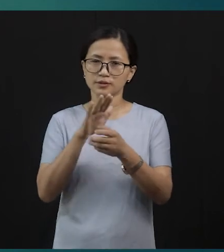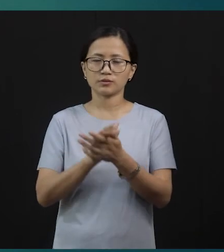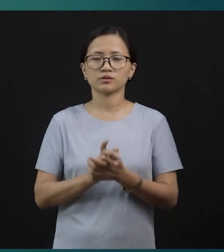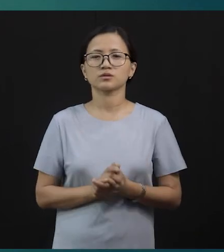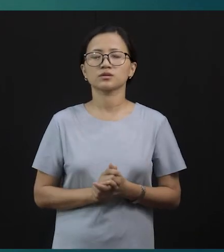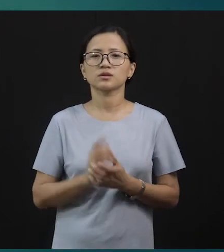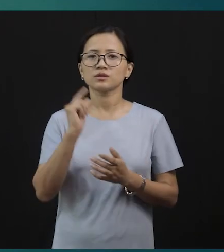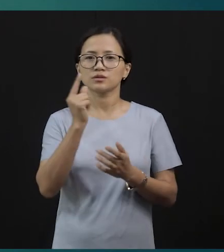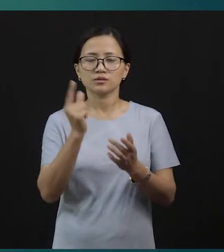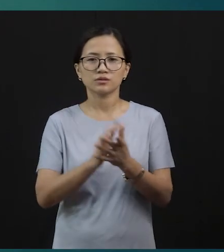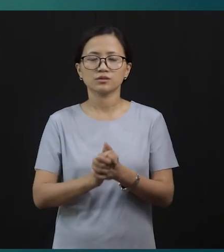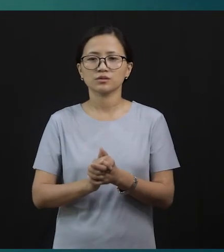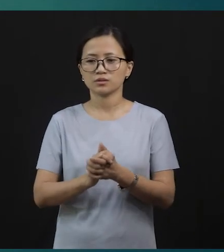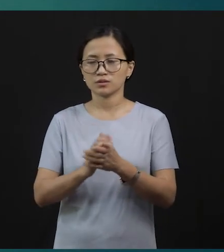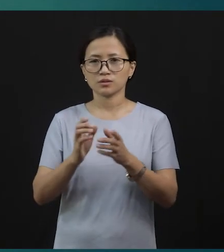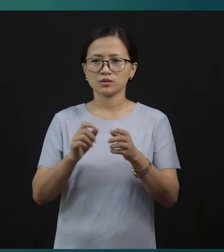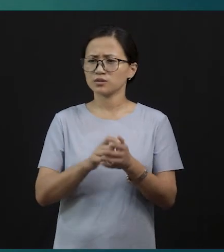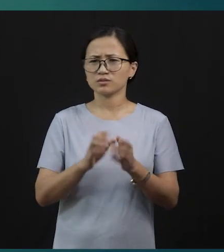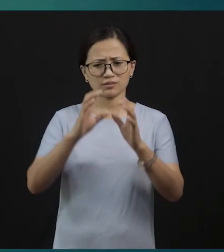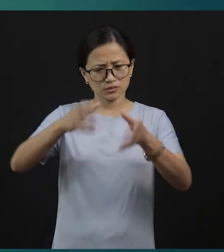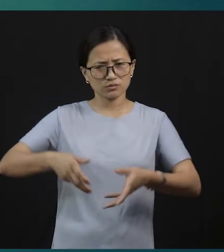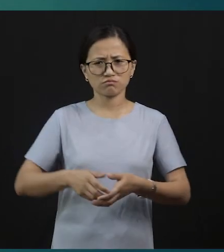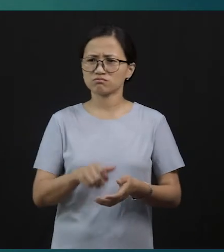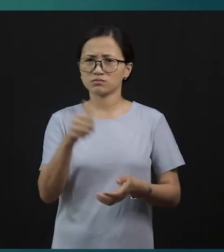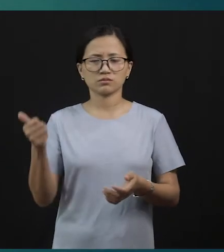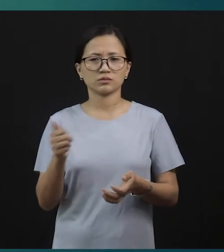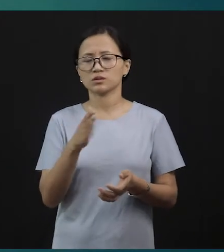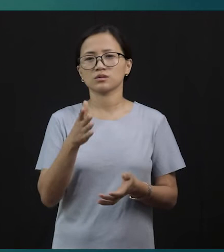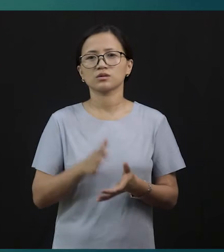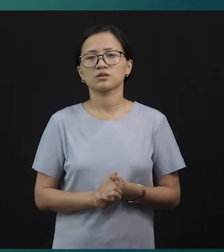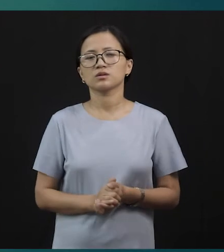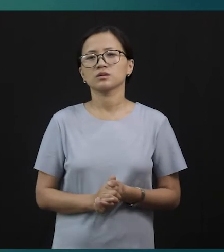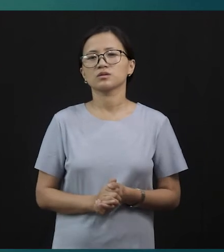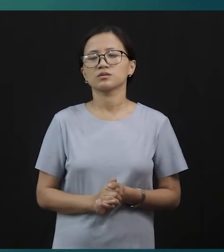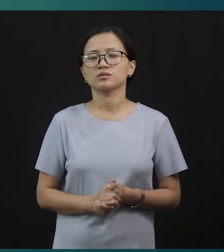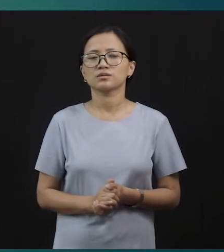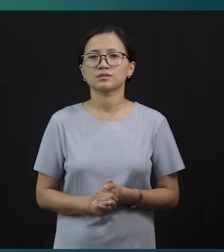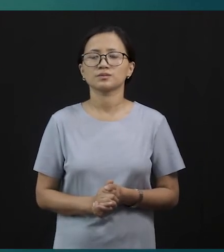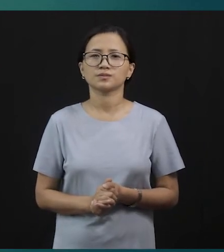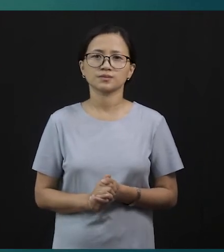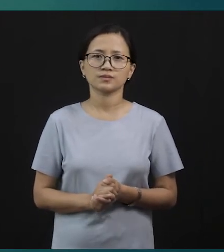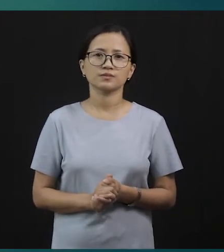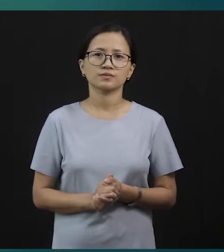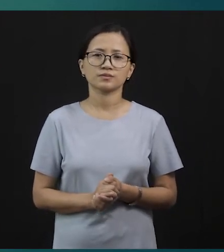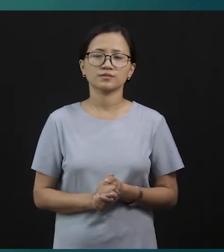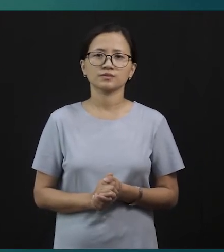Portuguese, the shoe was not like the other shoes, but the shoe of a Portuguese, okay?